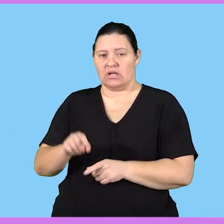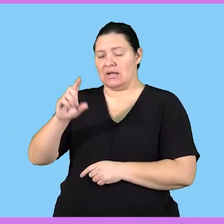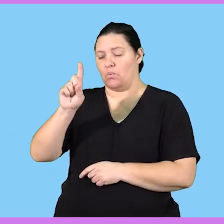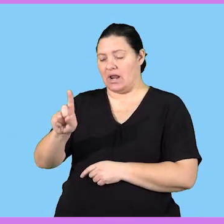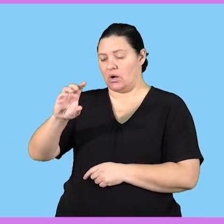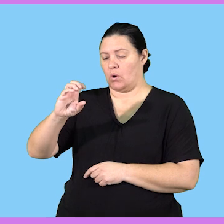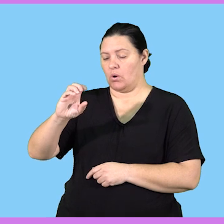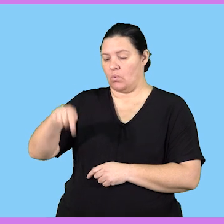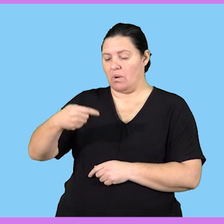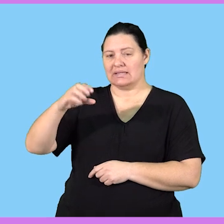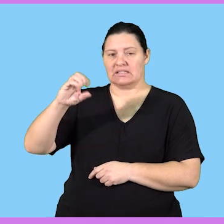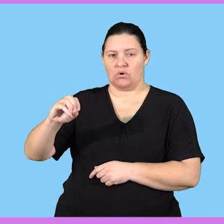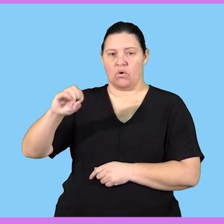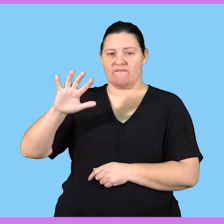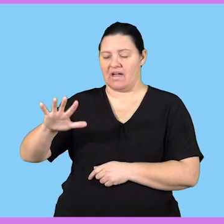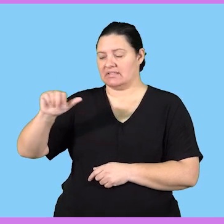to